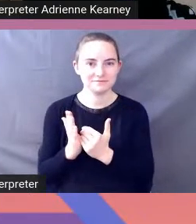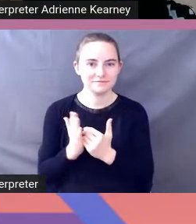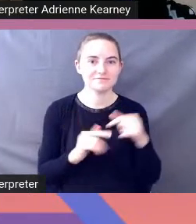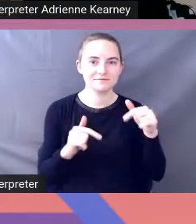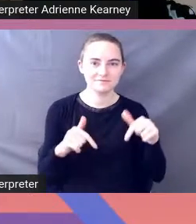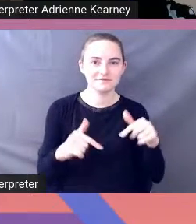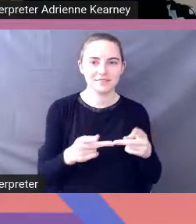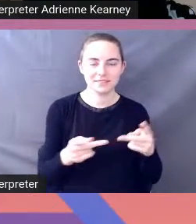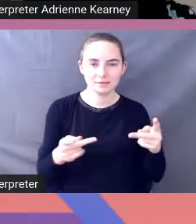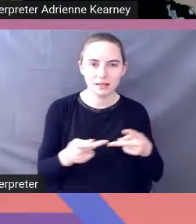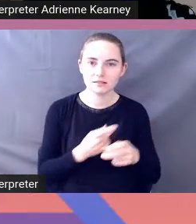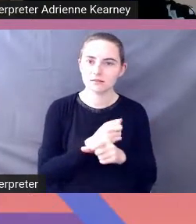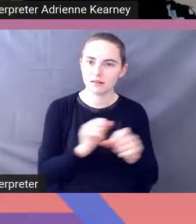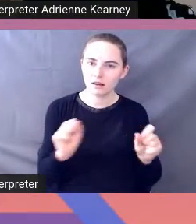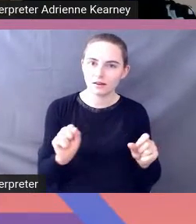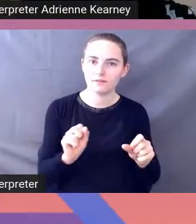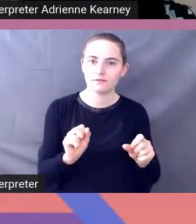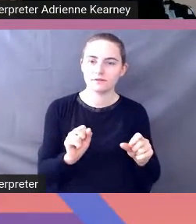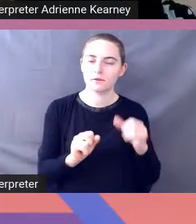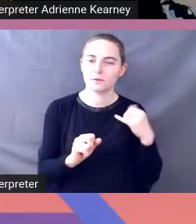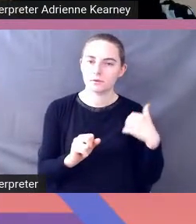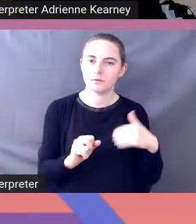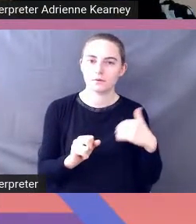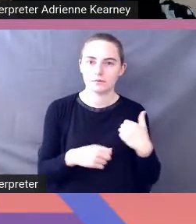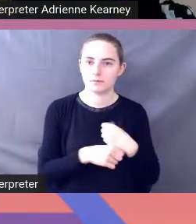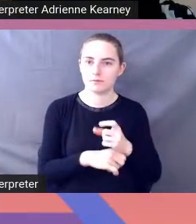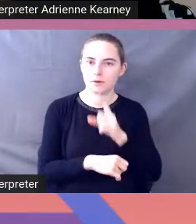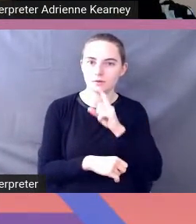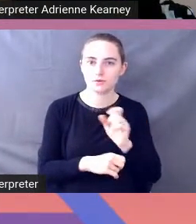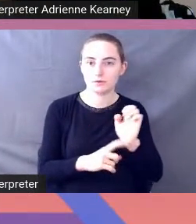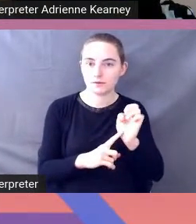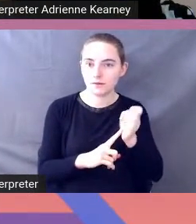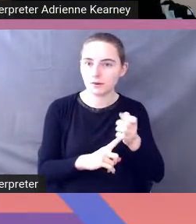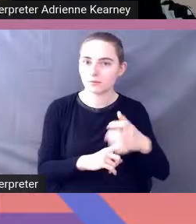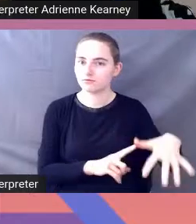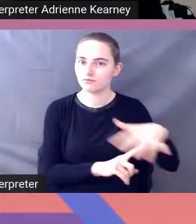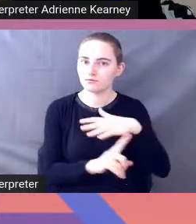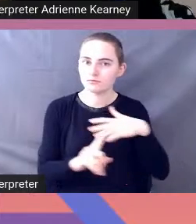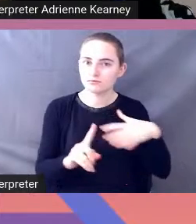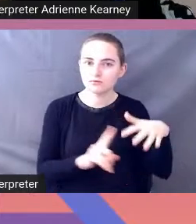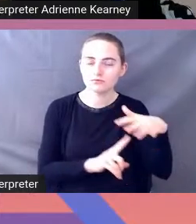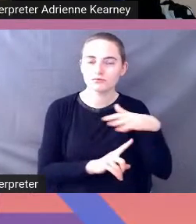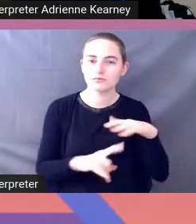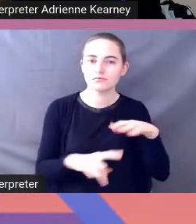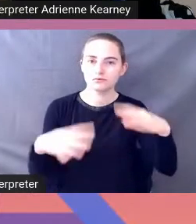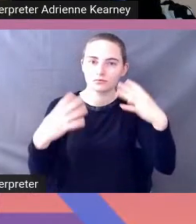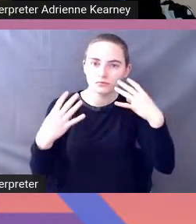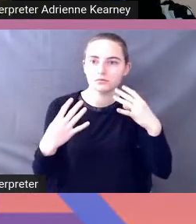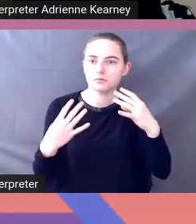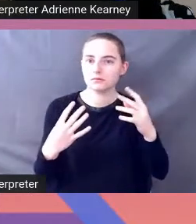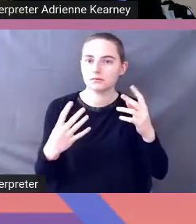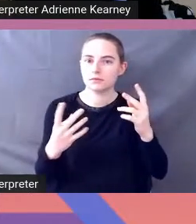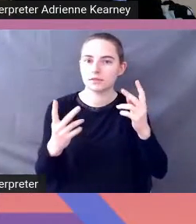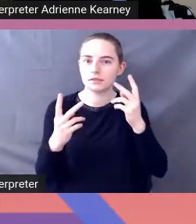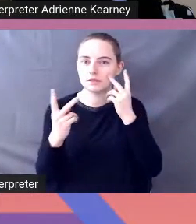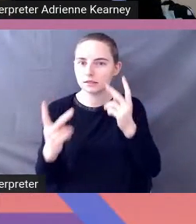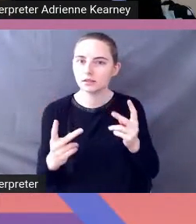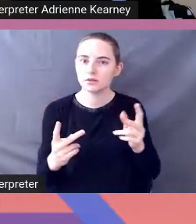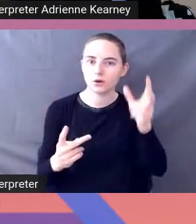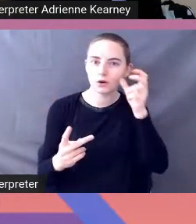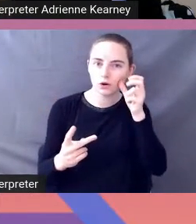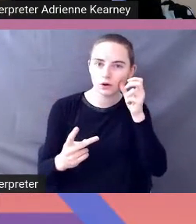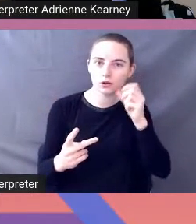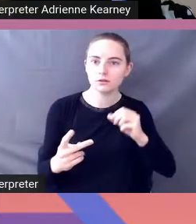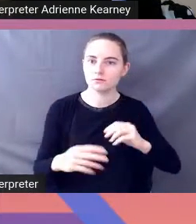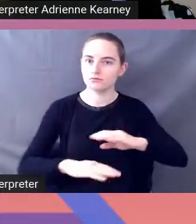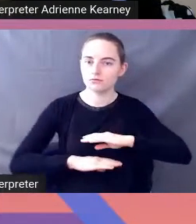make sure that, you know, you are creating an environment where they will be seen and where they'll be heard, especially when it comes to organizing or, you